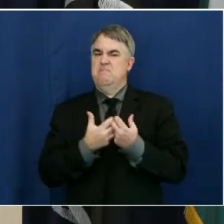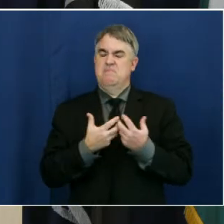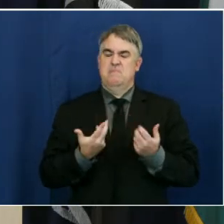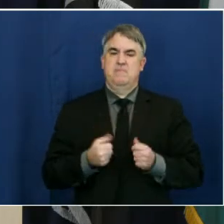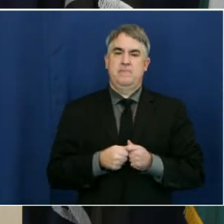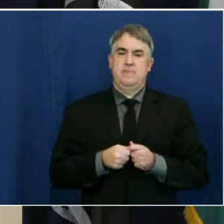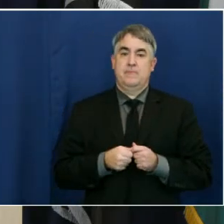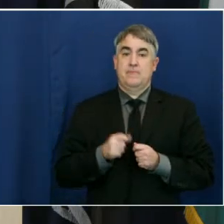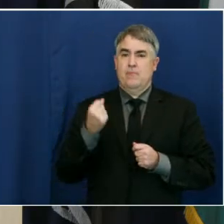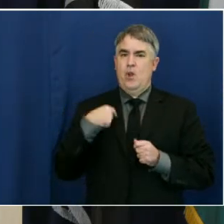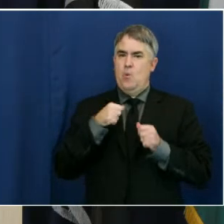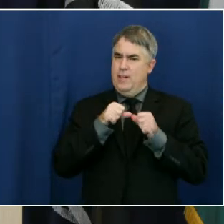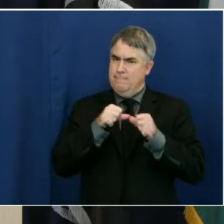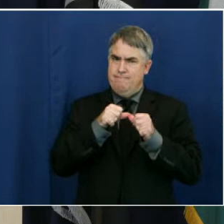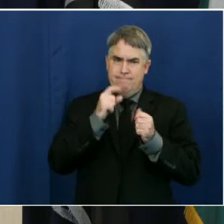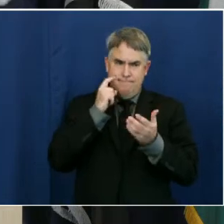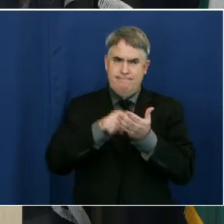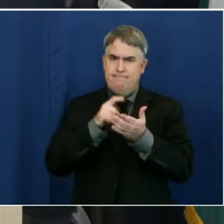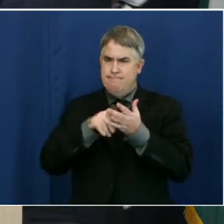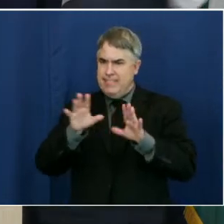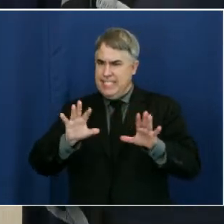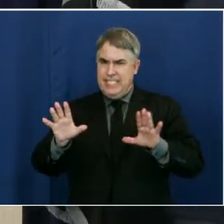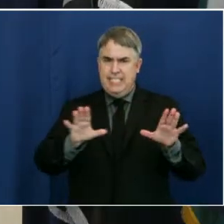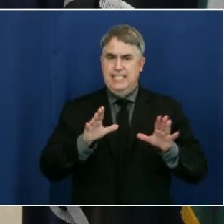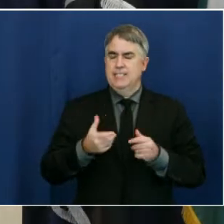follow those very closely.